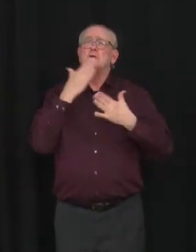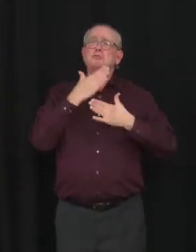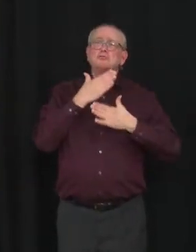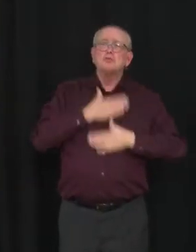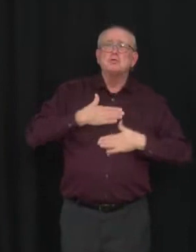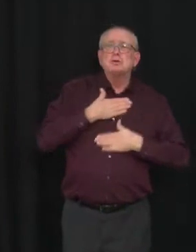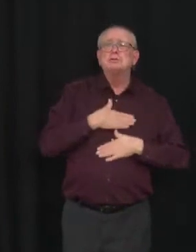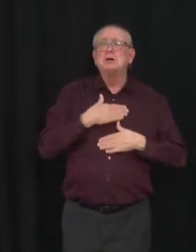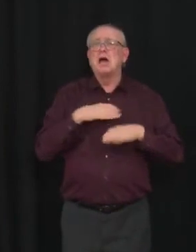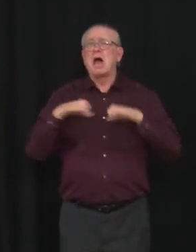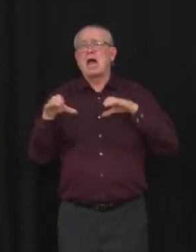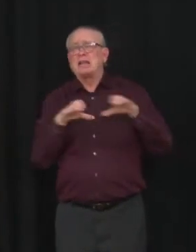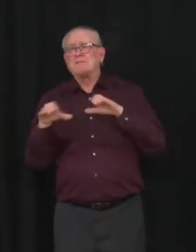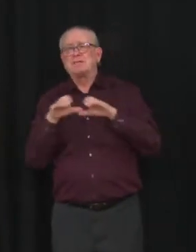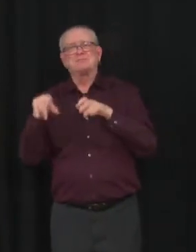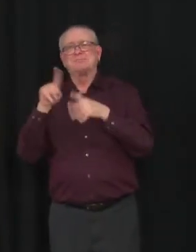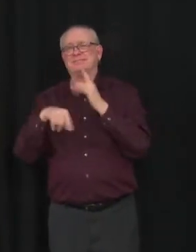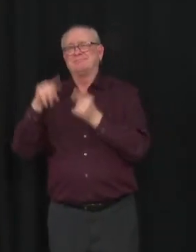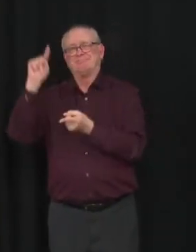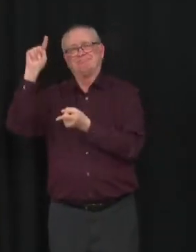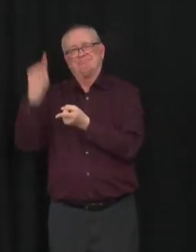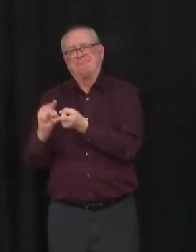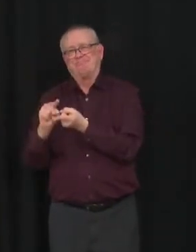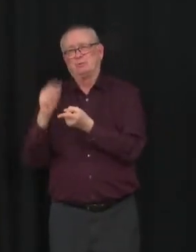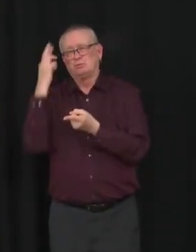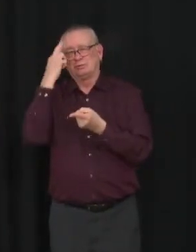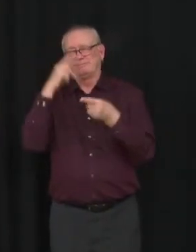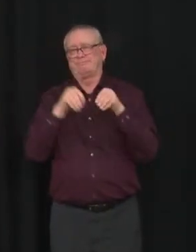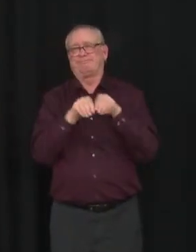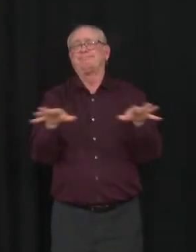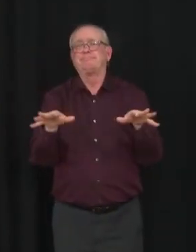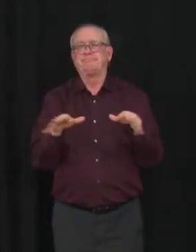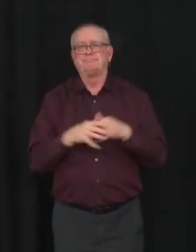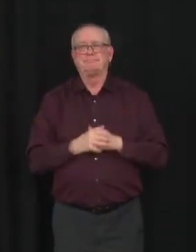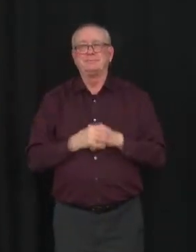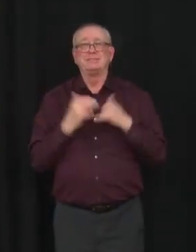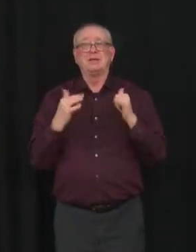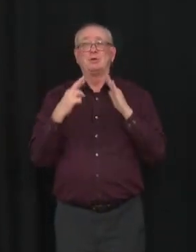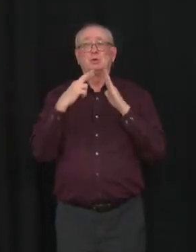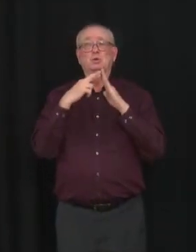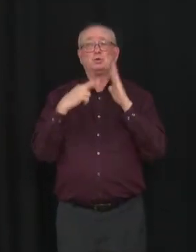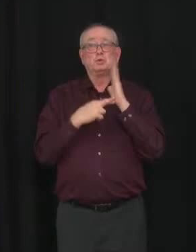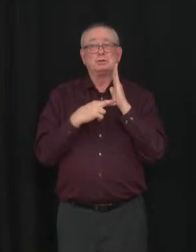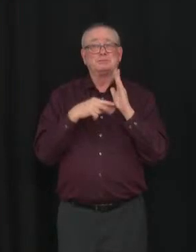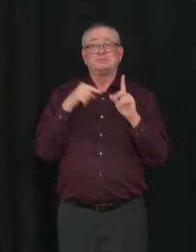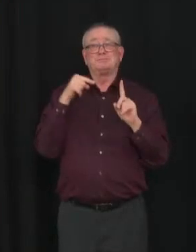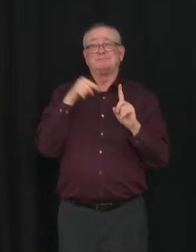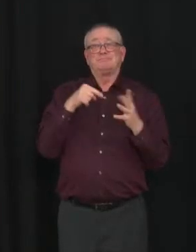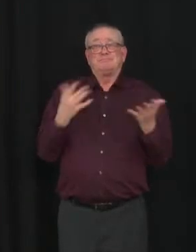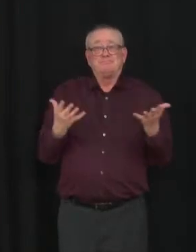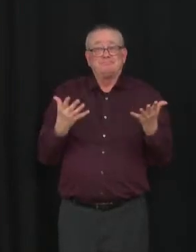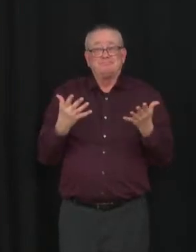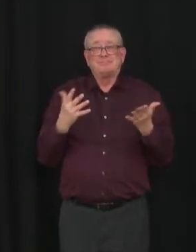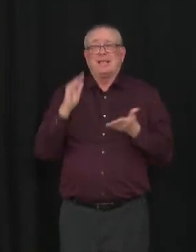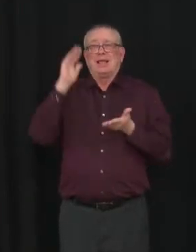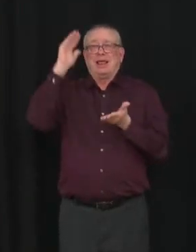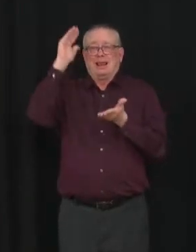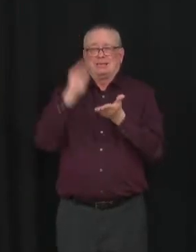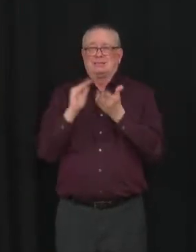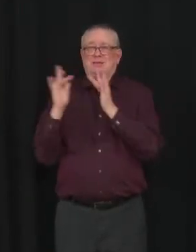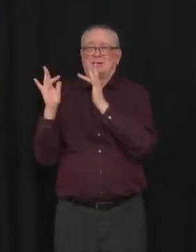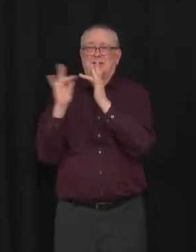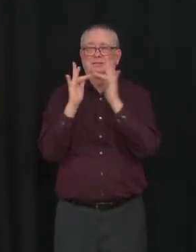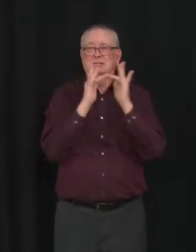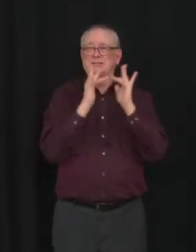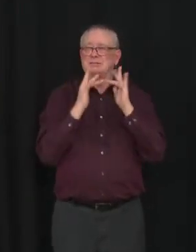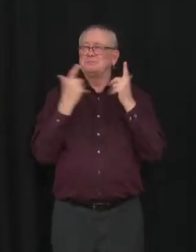transmission. While these changes look at reducing contacts in large settings, it's important to remember that small everyday